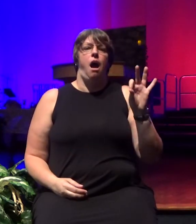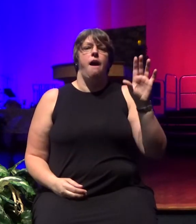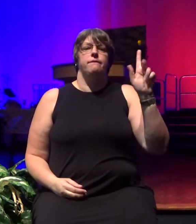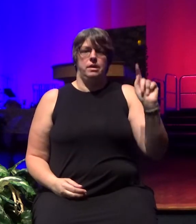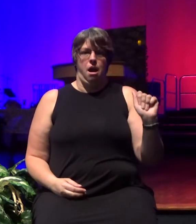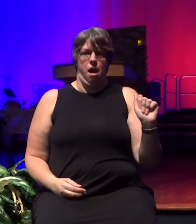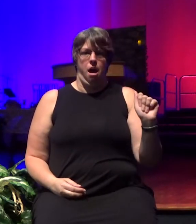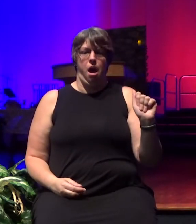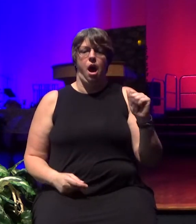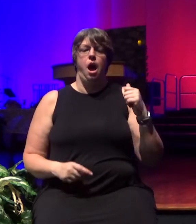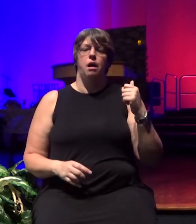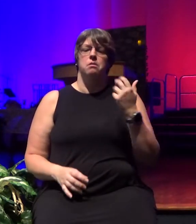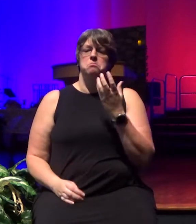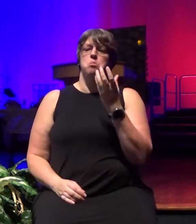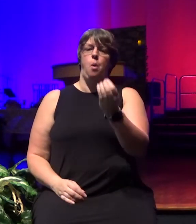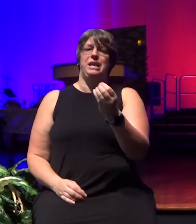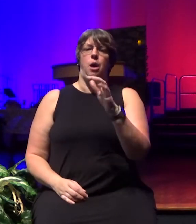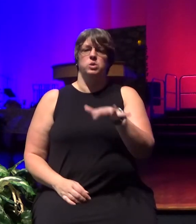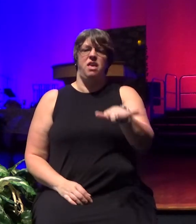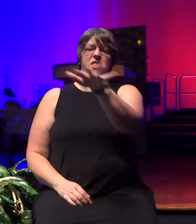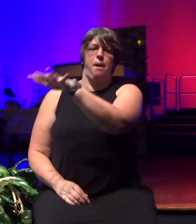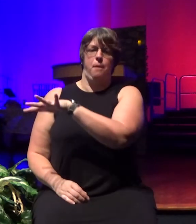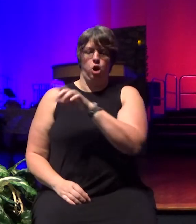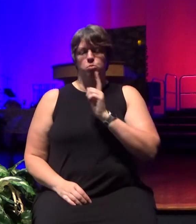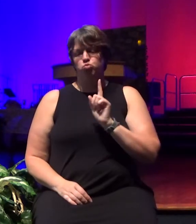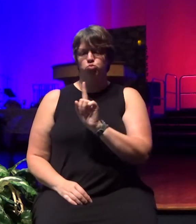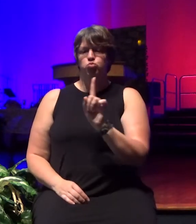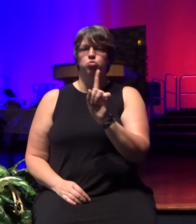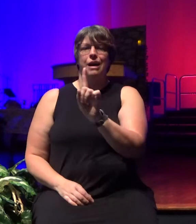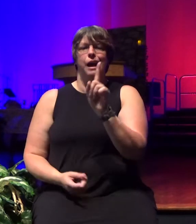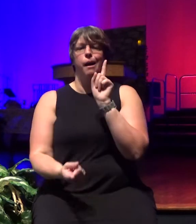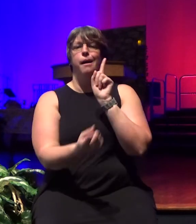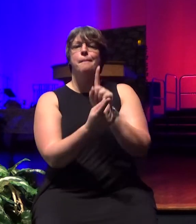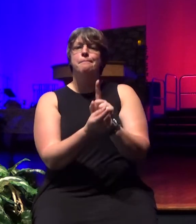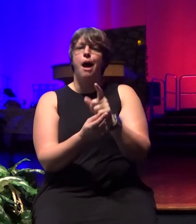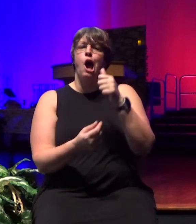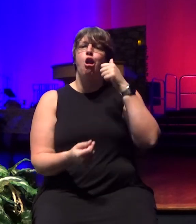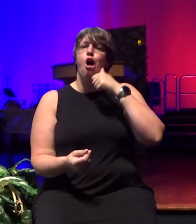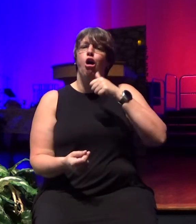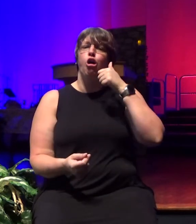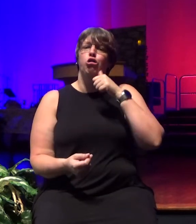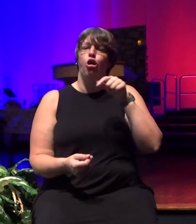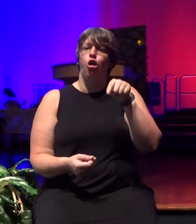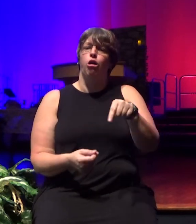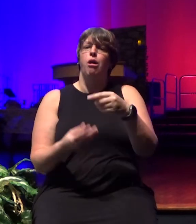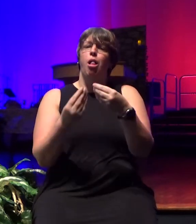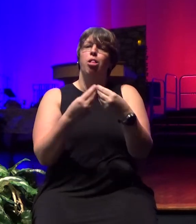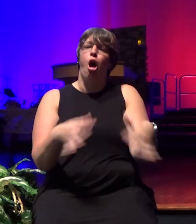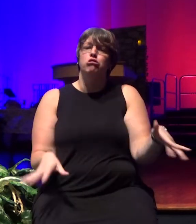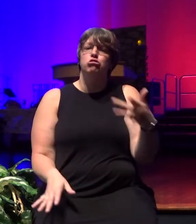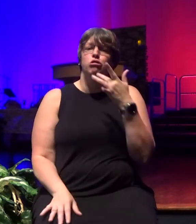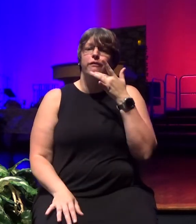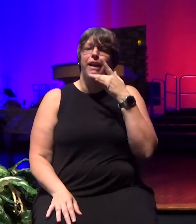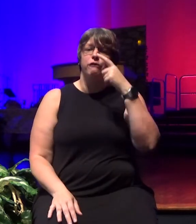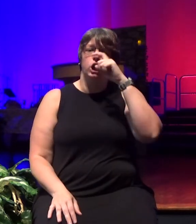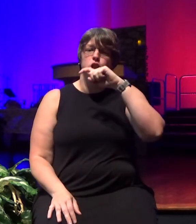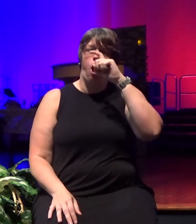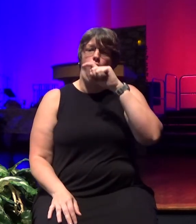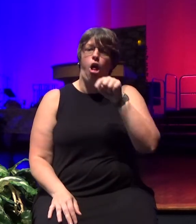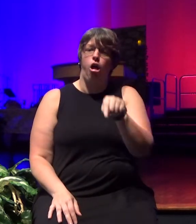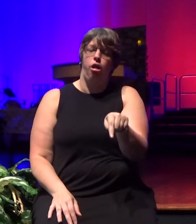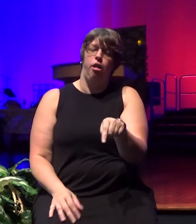that principle, that power is going to take us onward and upward into our greater yet to be.